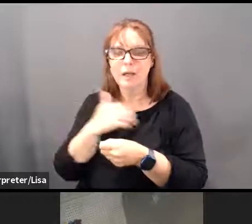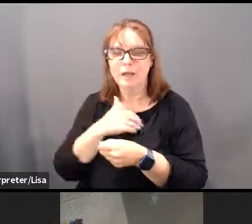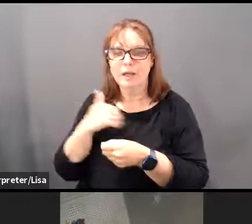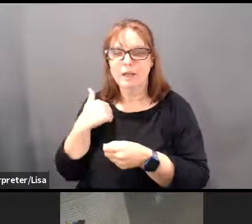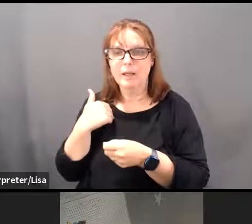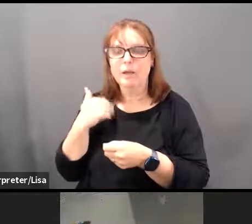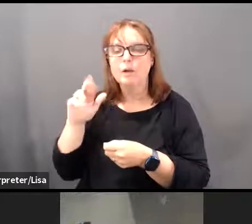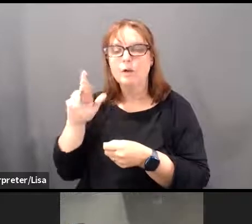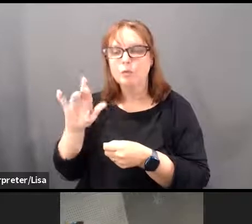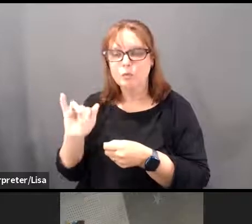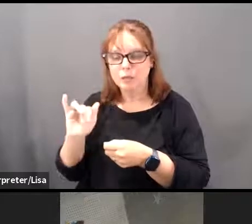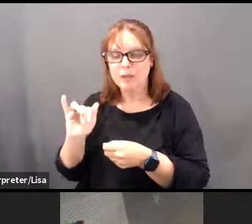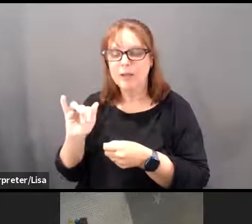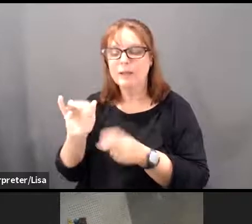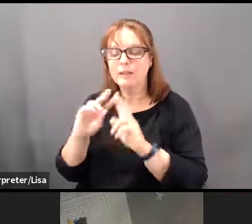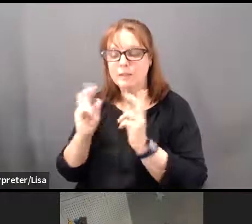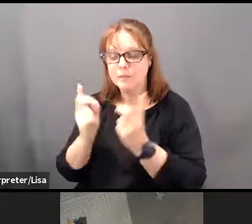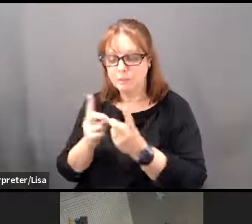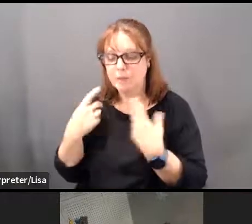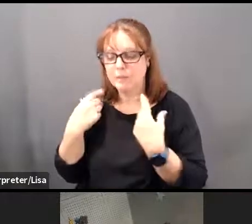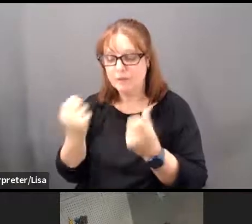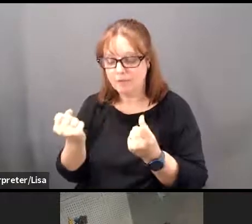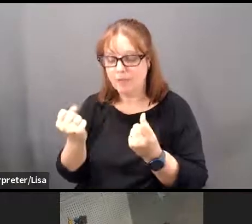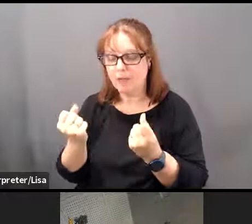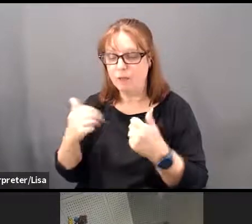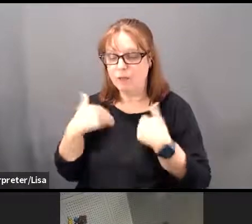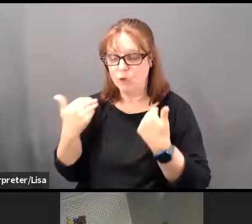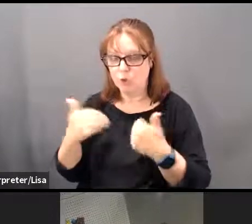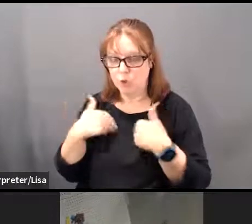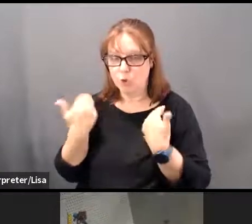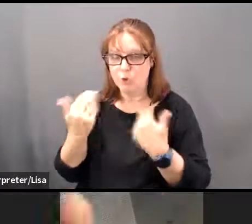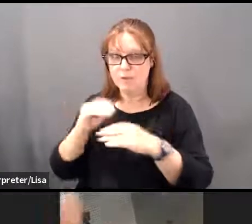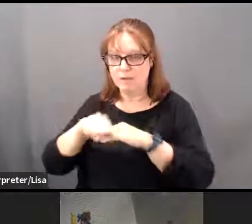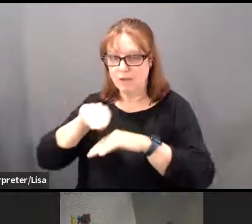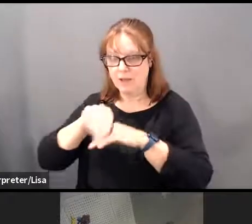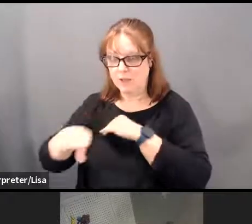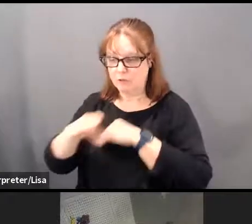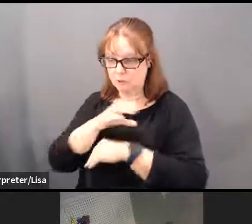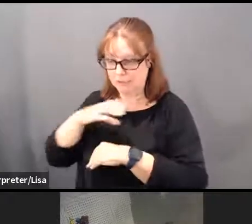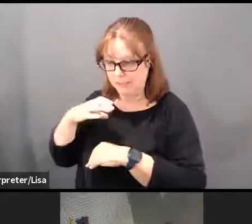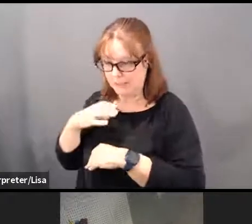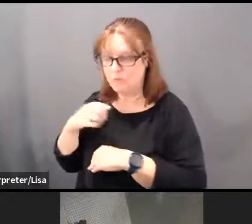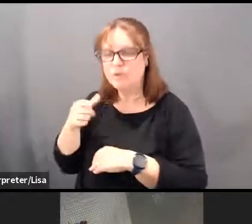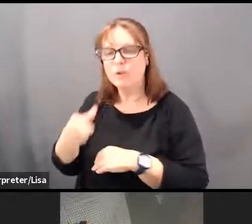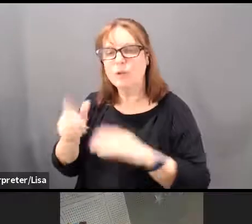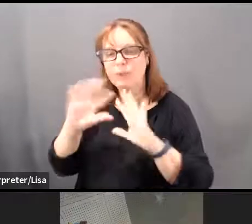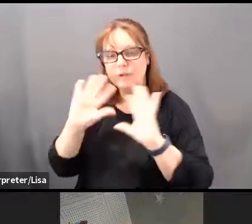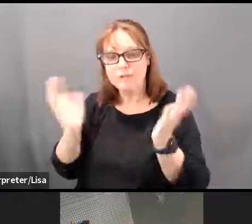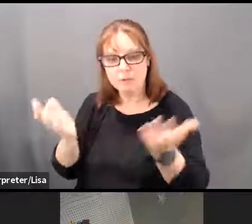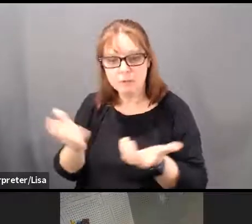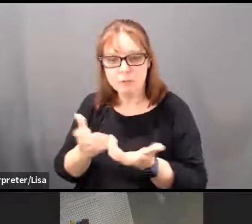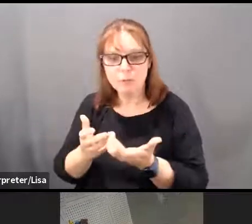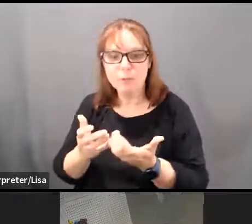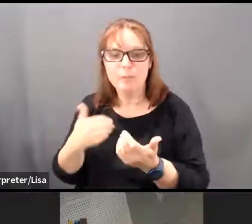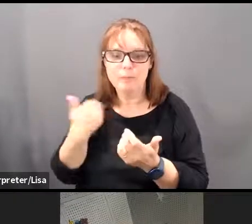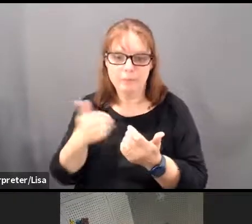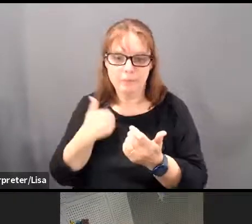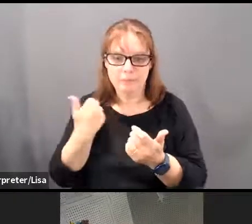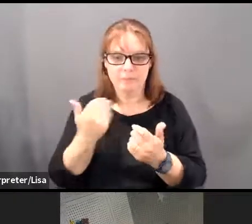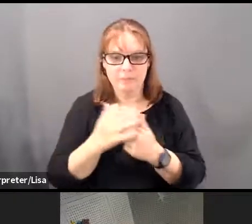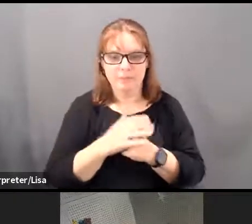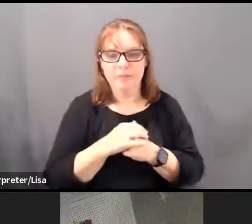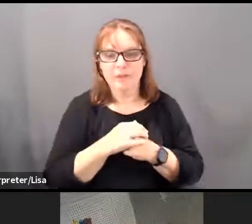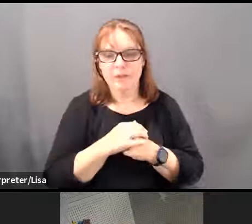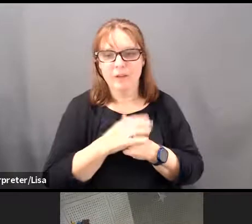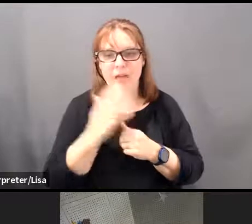Department of Health Youth Advisory Council. This is a group of youth, young adults, and we have, I